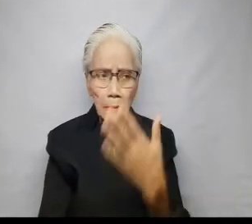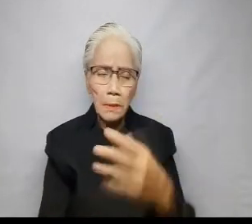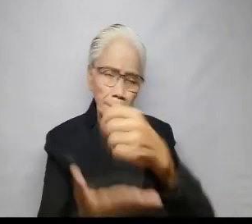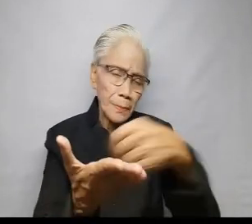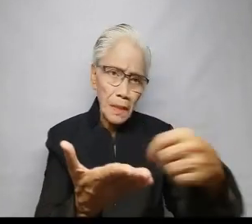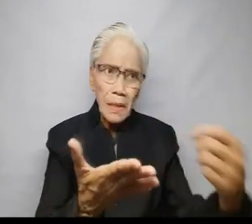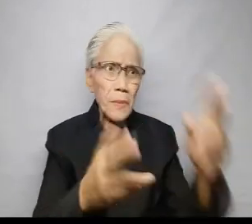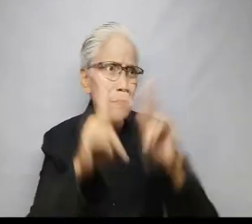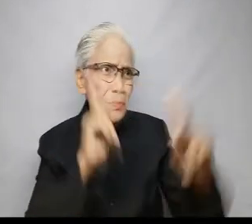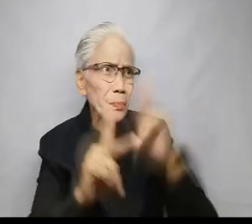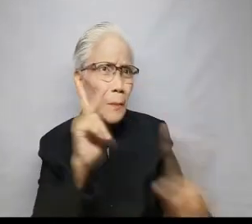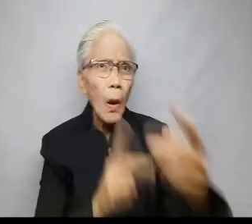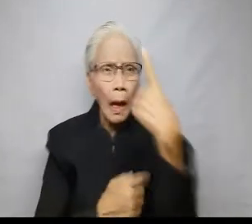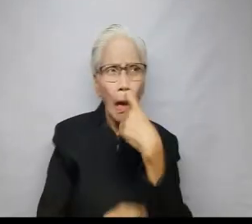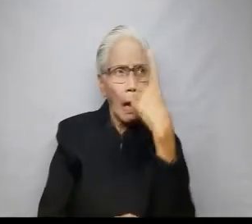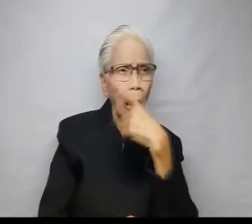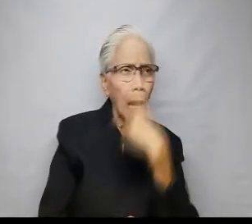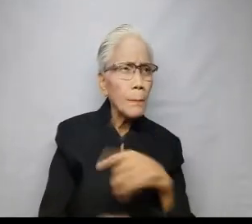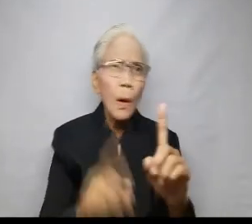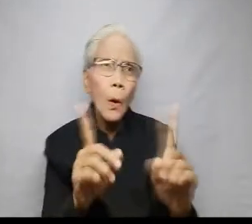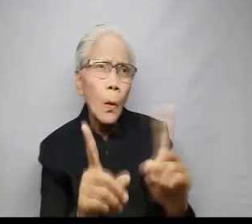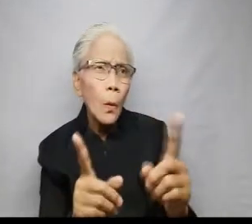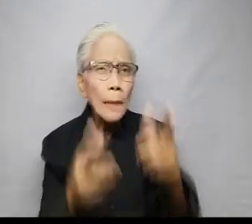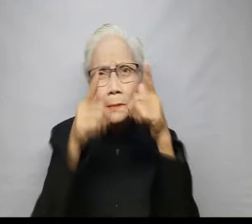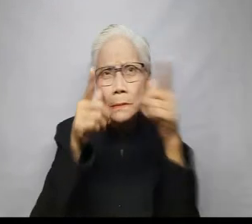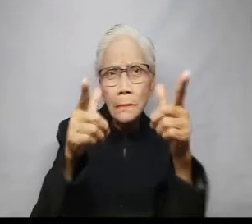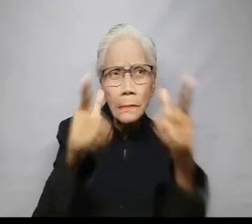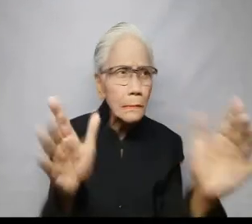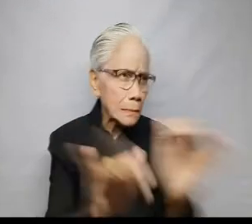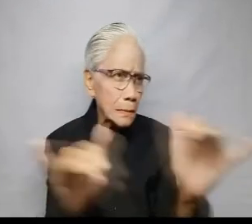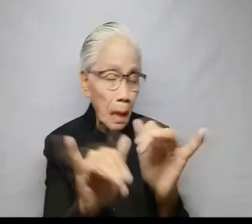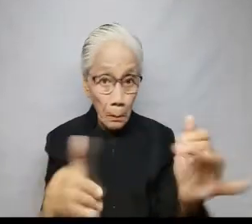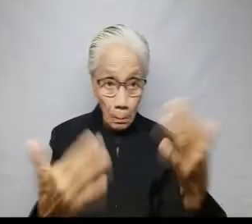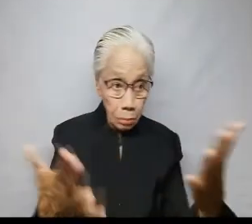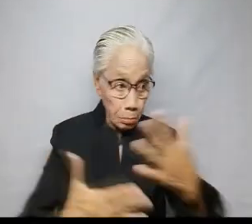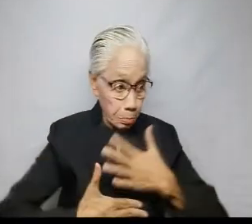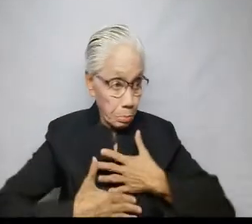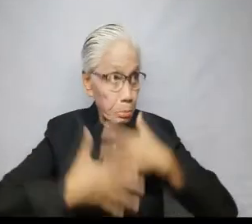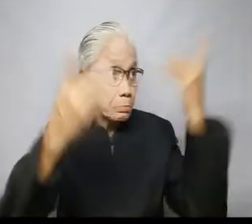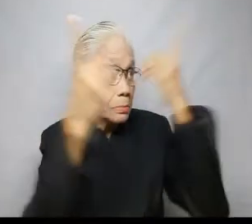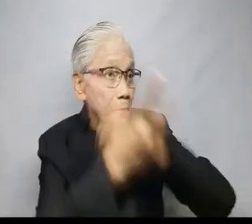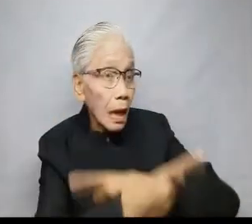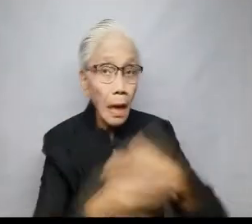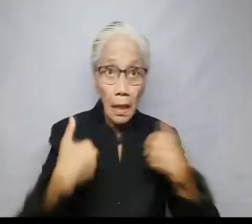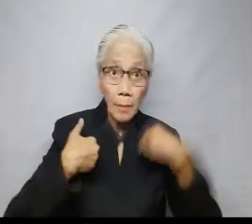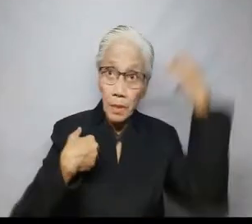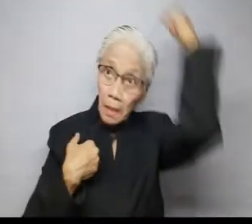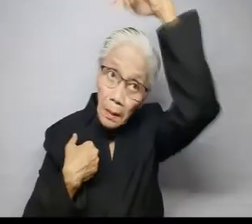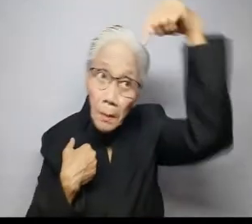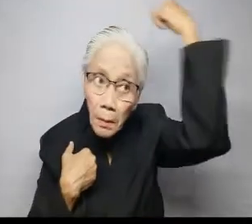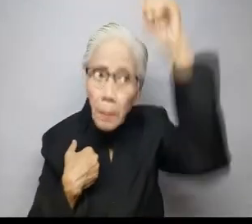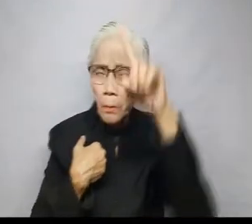his experiences. He writes, "People often ask me what Mother Teresa was like. Did she glow in the dark or